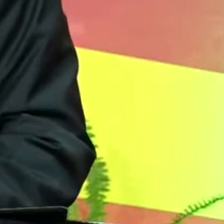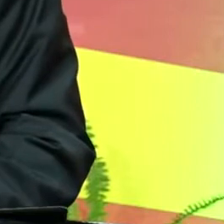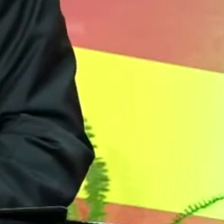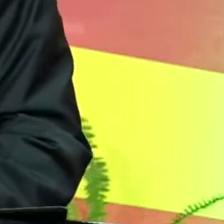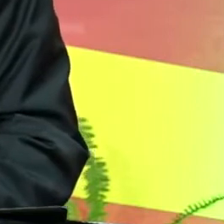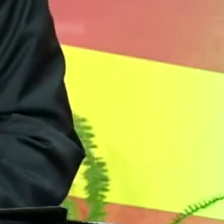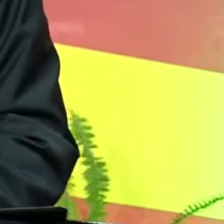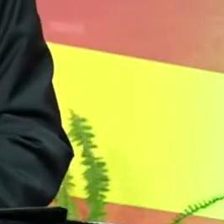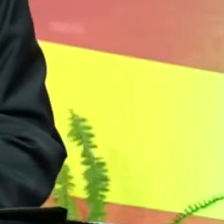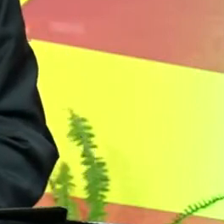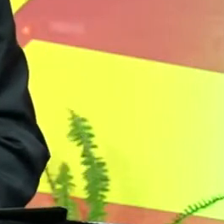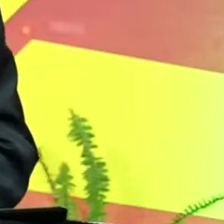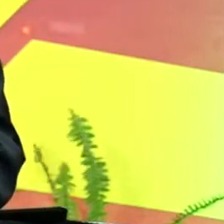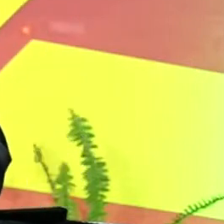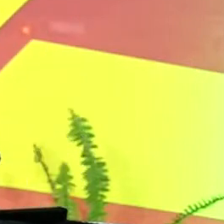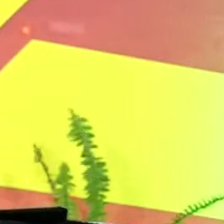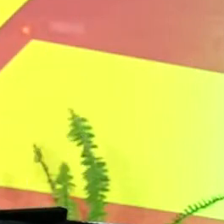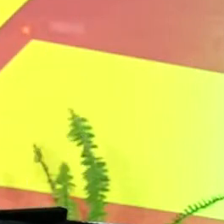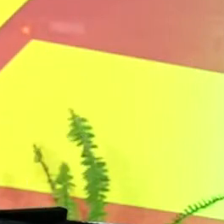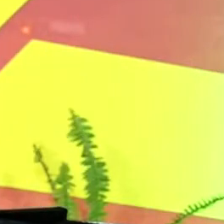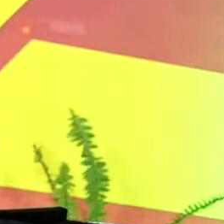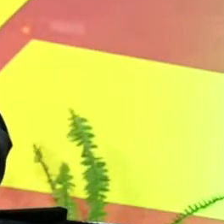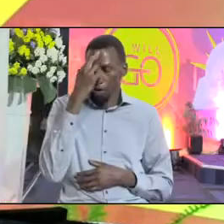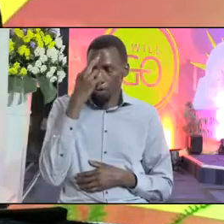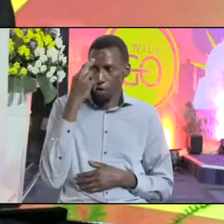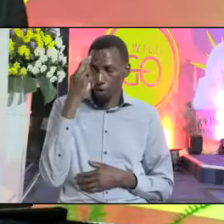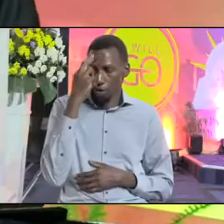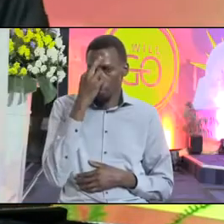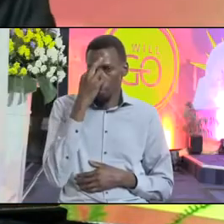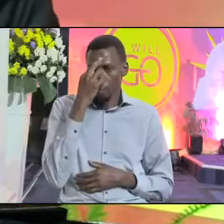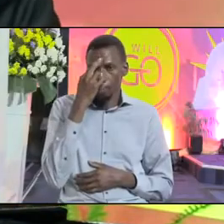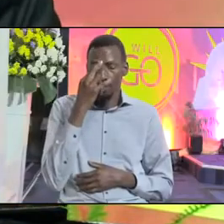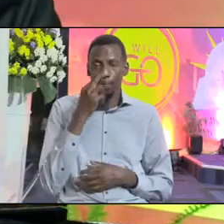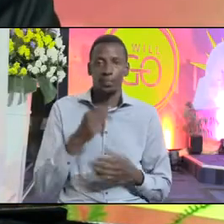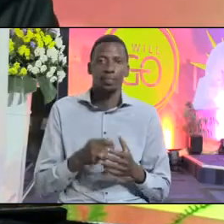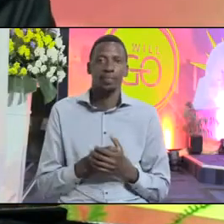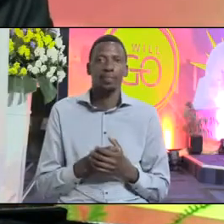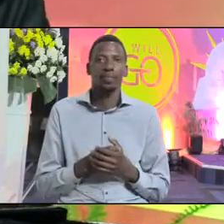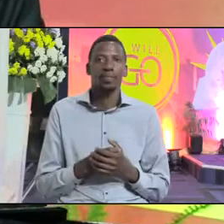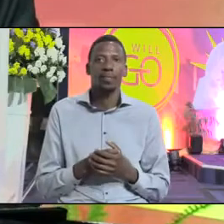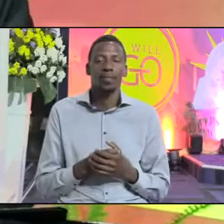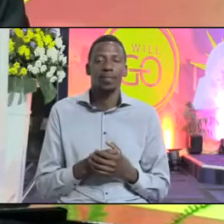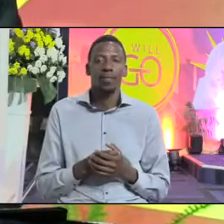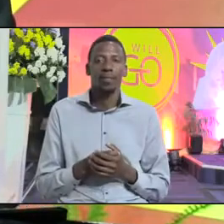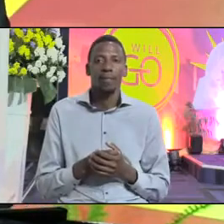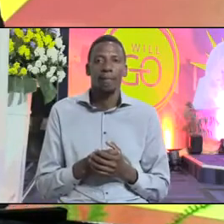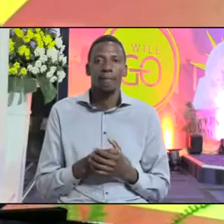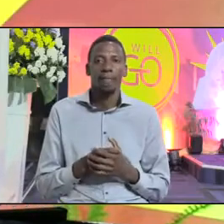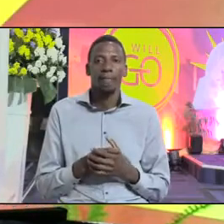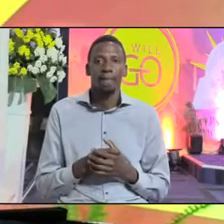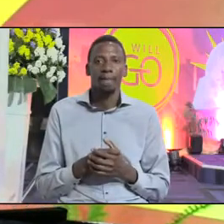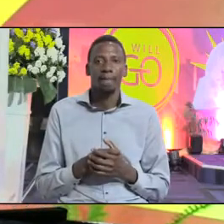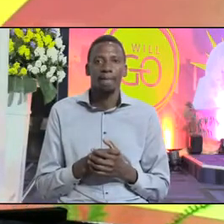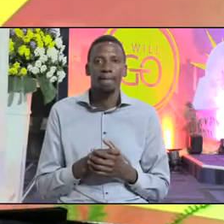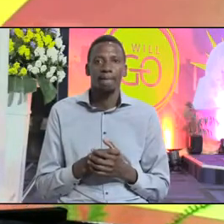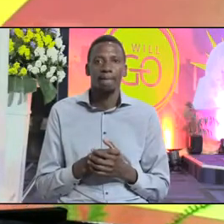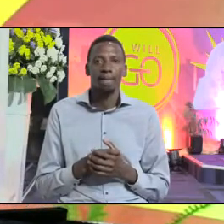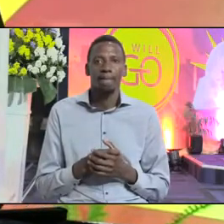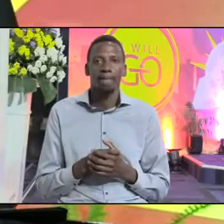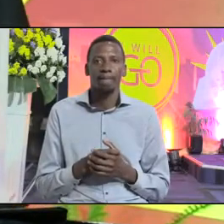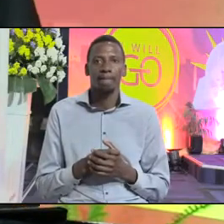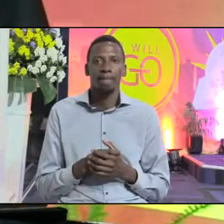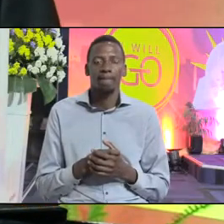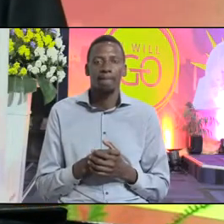from the Roman epistles, the epistles to the church at Rome, and read in your